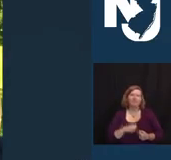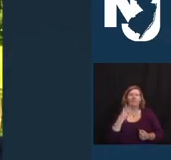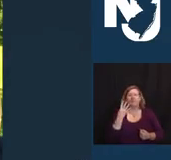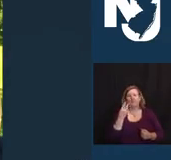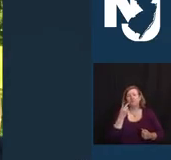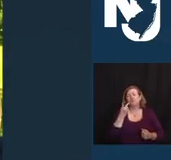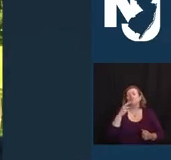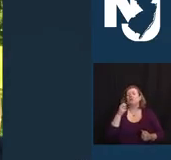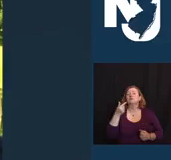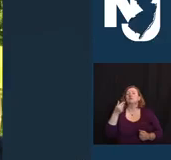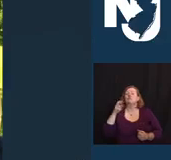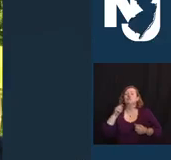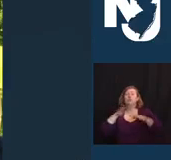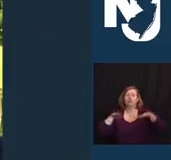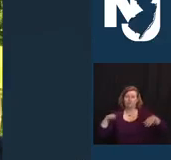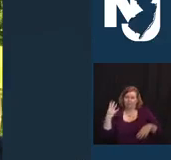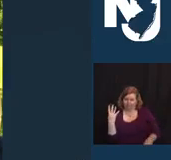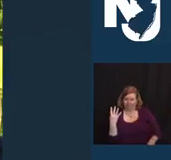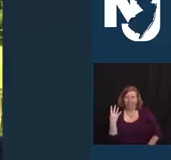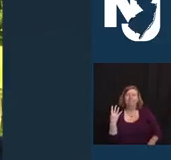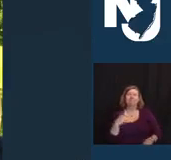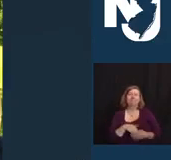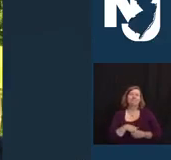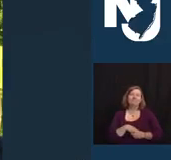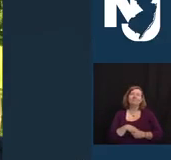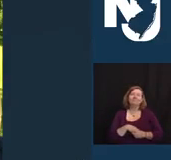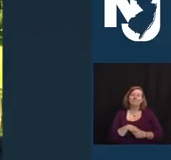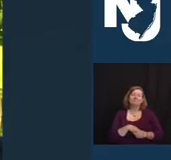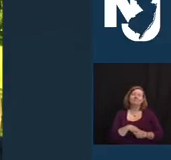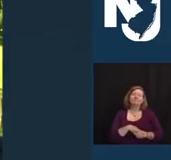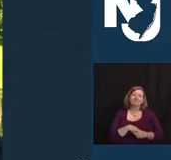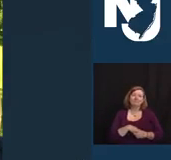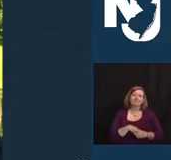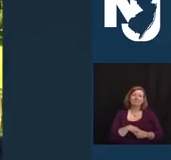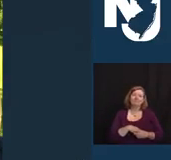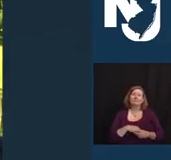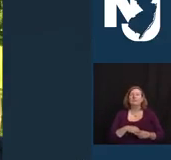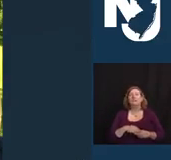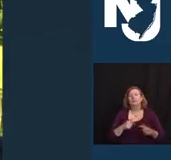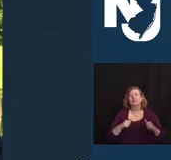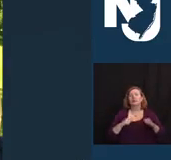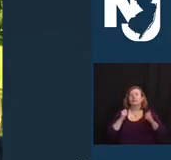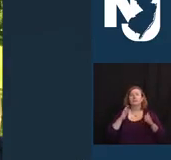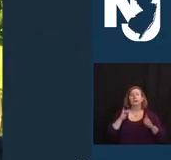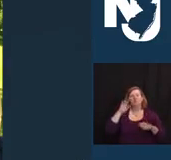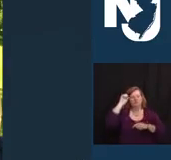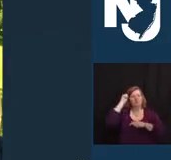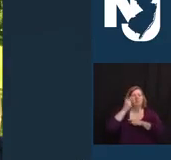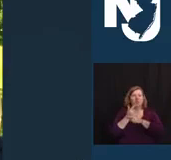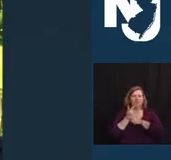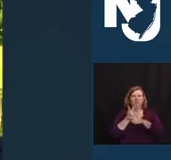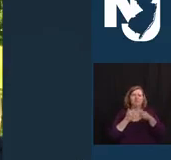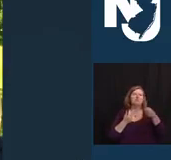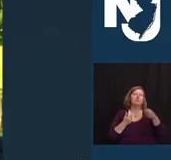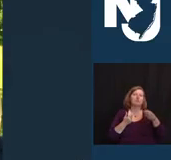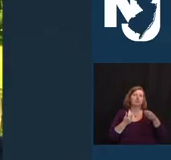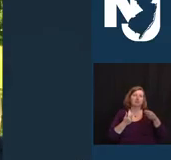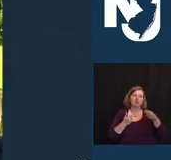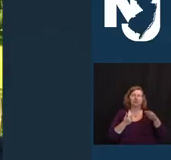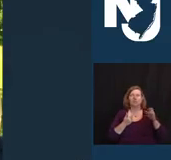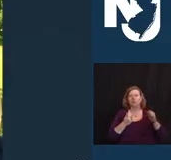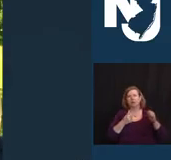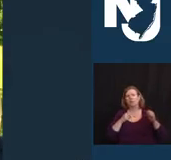great-grandchildren: Jackson, Bella, Avery, and Casey. He's also survived by his brothers Charles and William and his sister Dorothy and